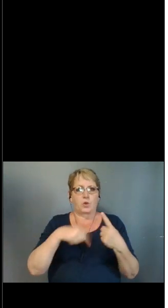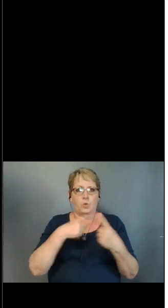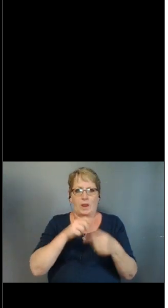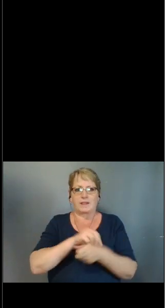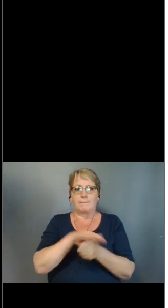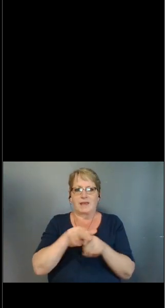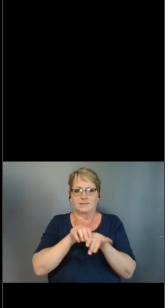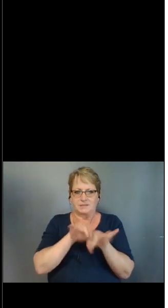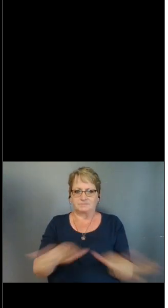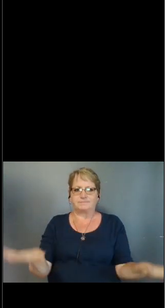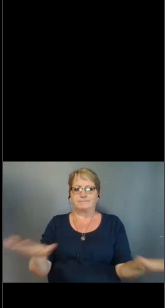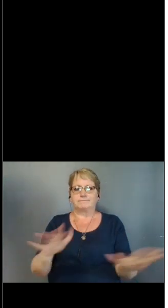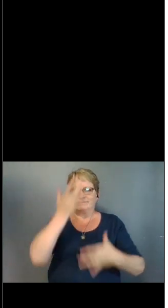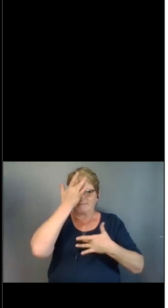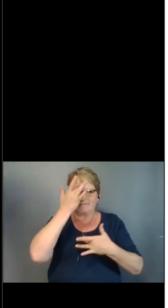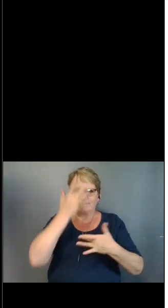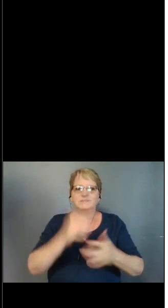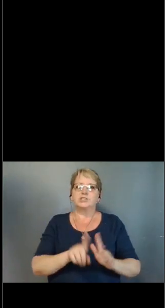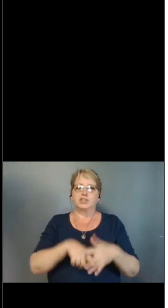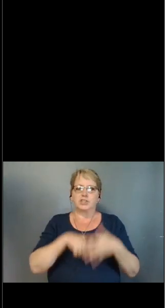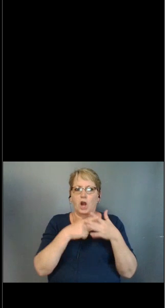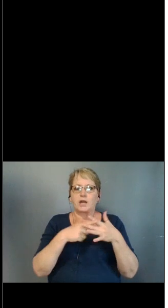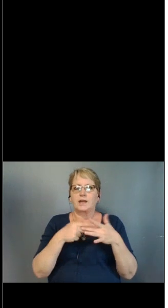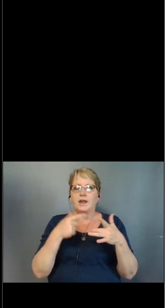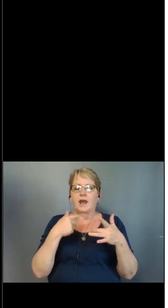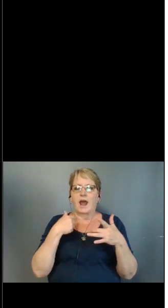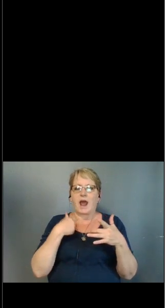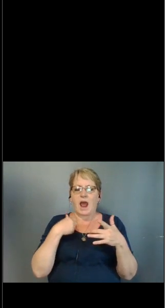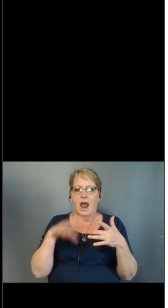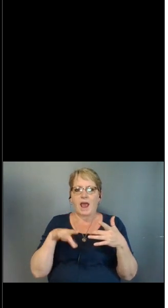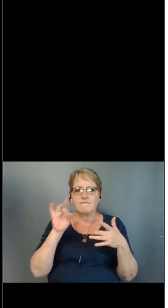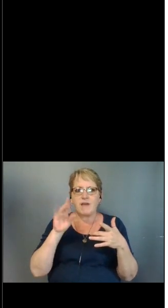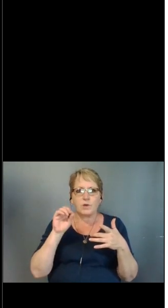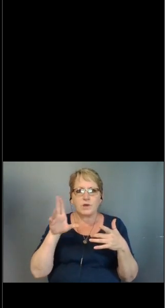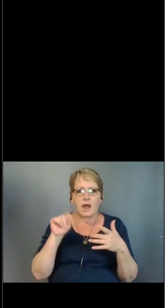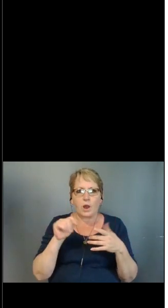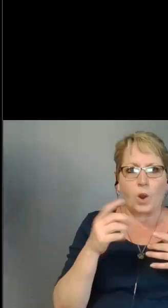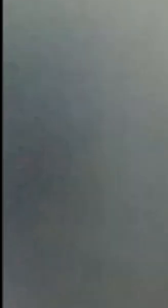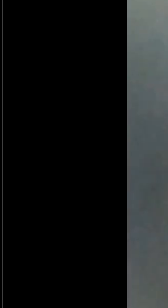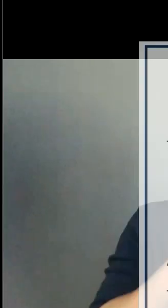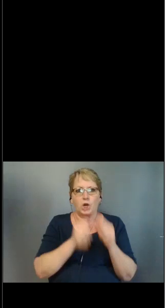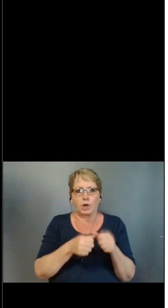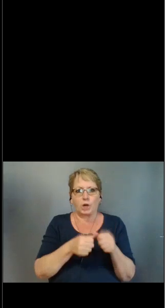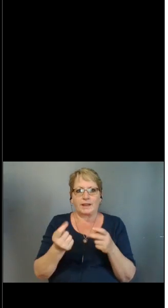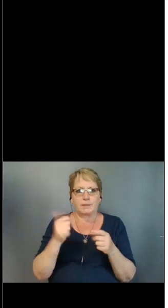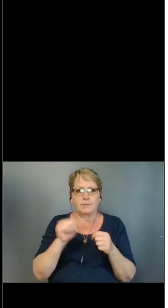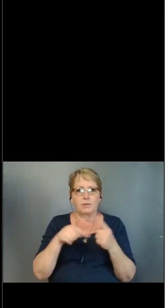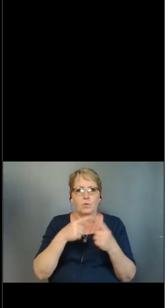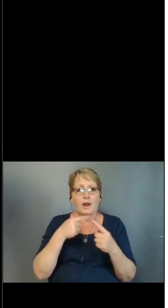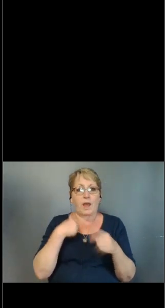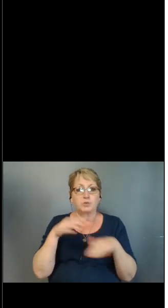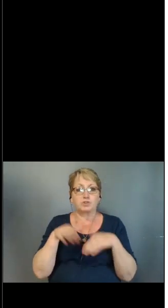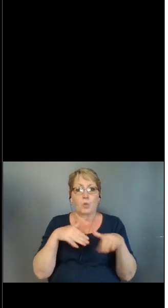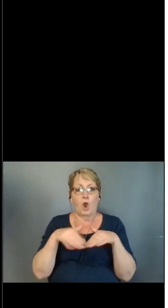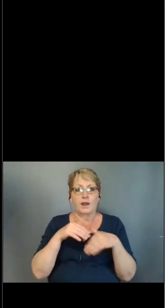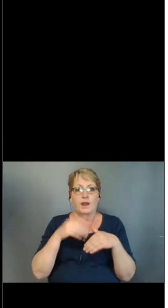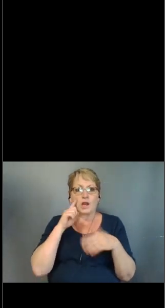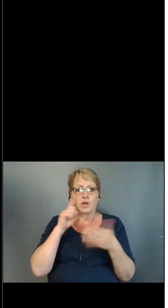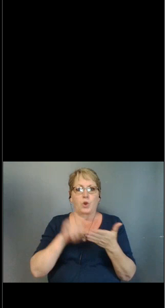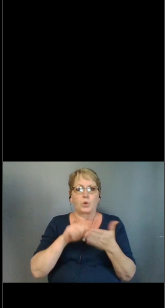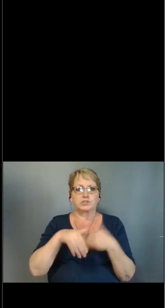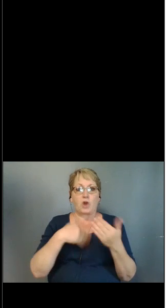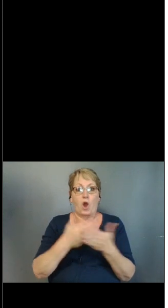began, and I found out it was permanently eliminated when I was on a walk, and I noticed that all of the bus stop